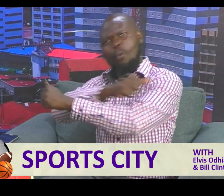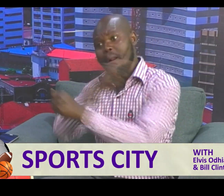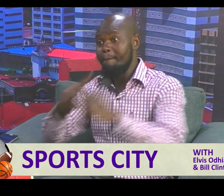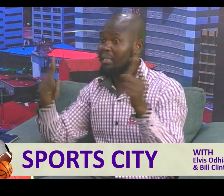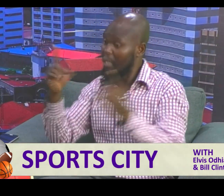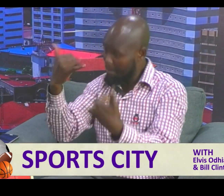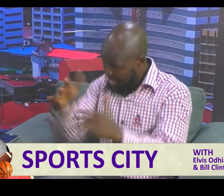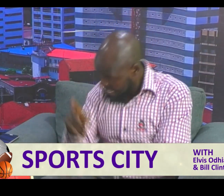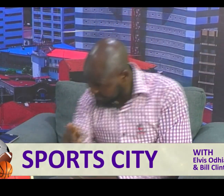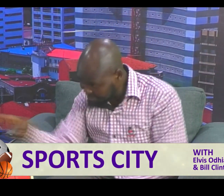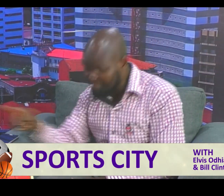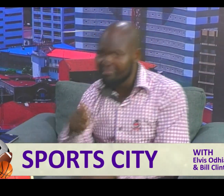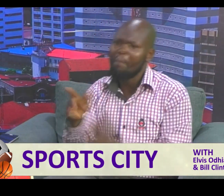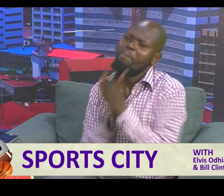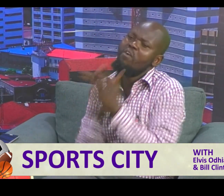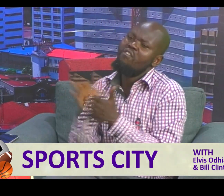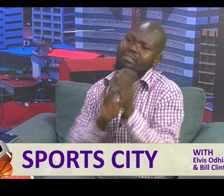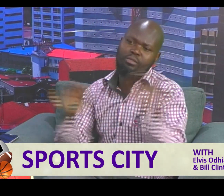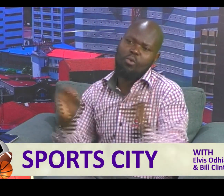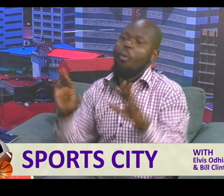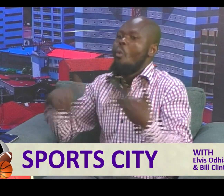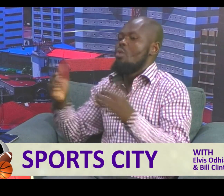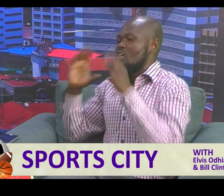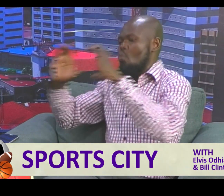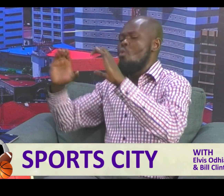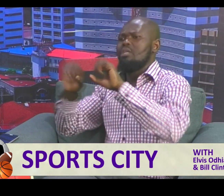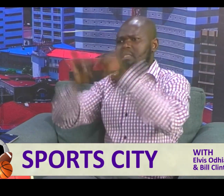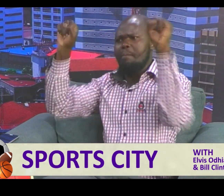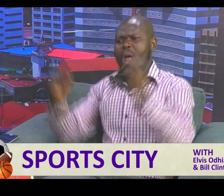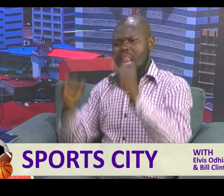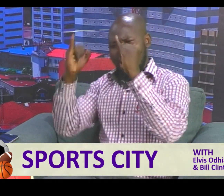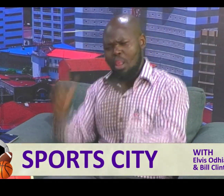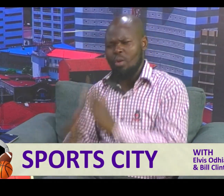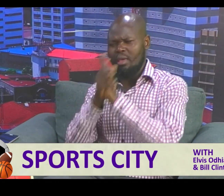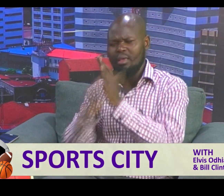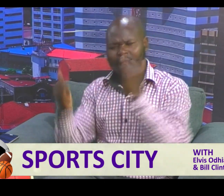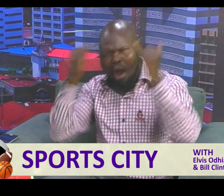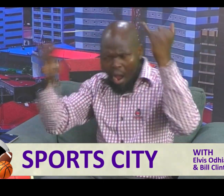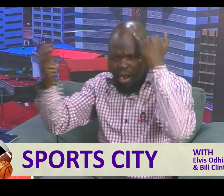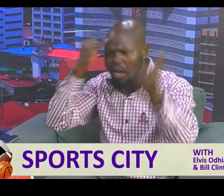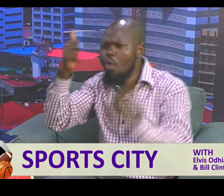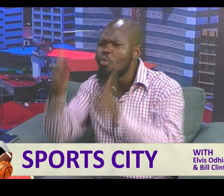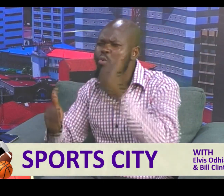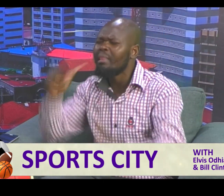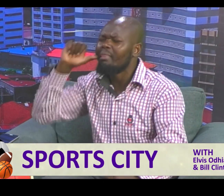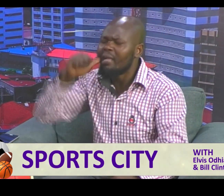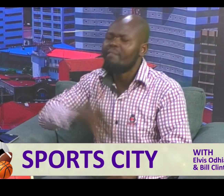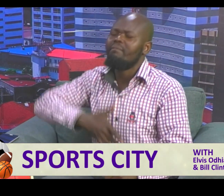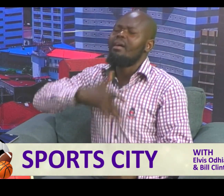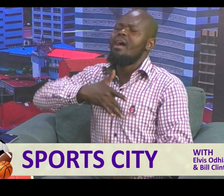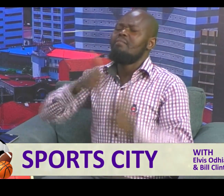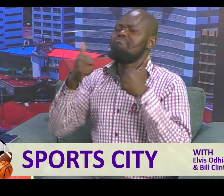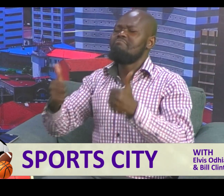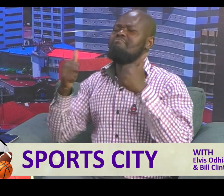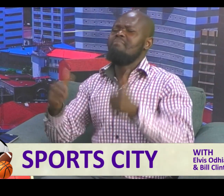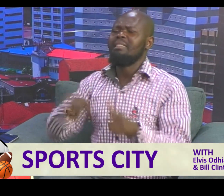contracts, sometimes they don't agree. So there's nothing that is motivating them. So I feel they should also get